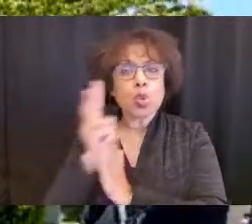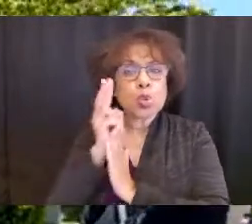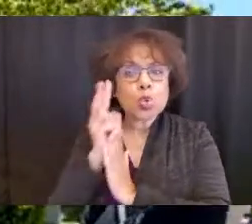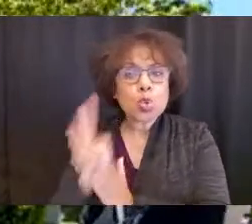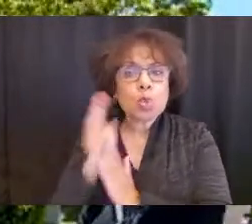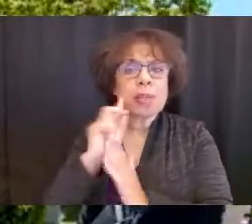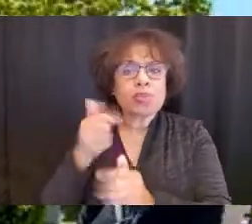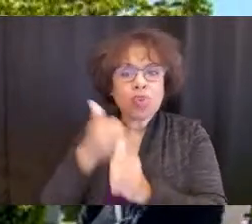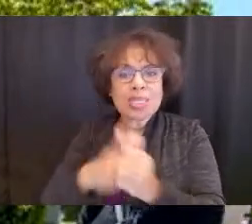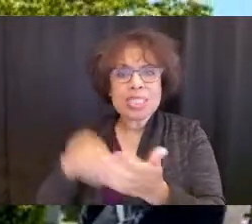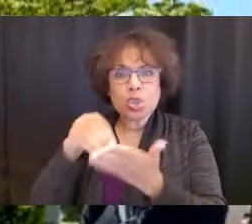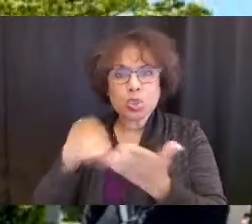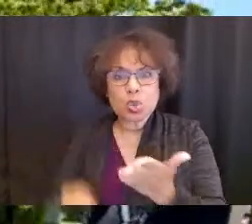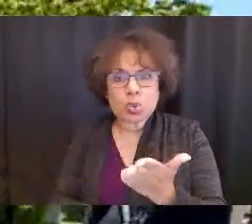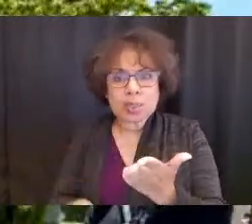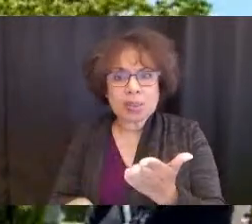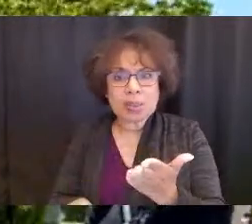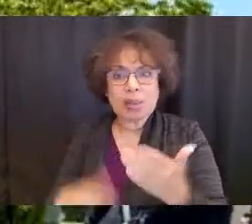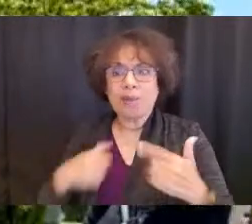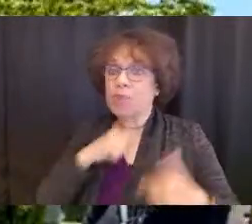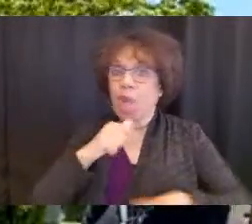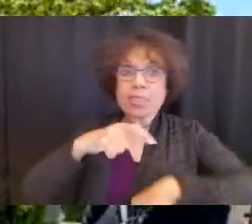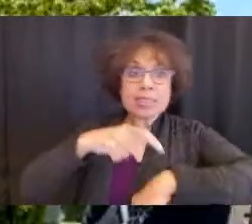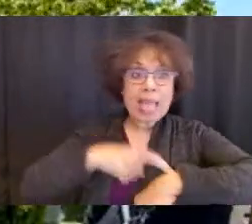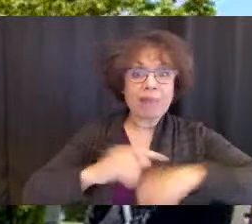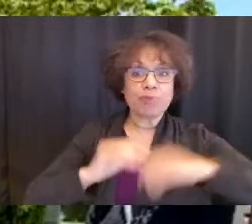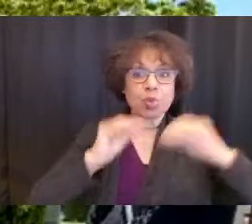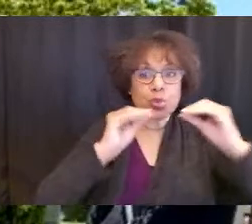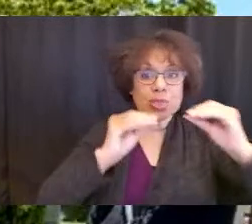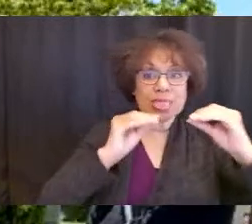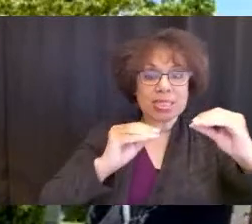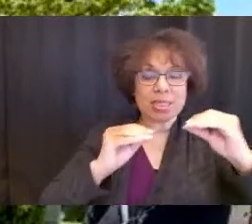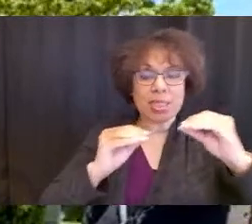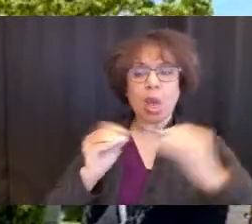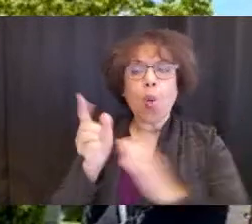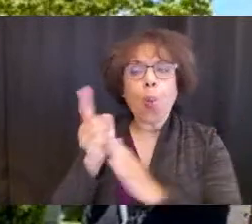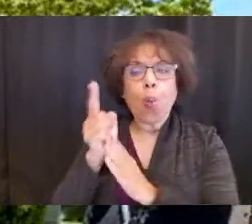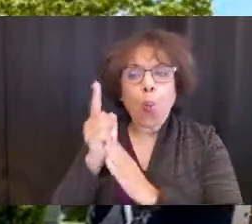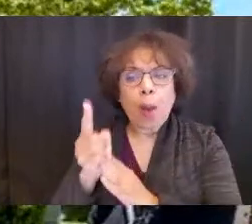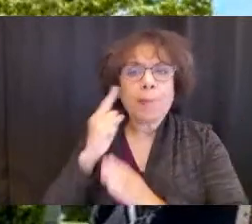and that's not counting the time that I have to teach the lesson. So that's about 1 minute per